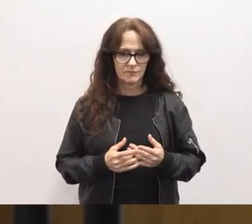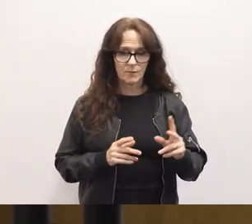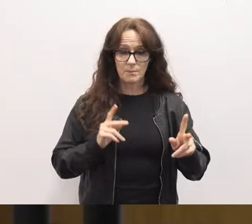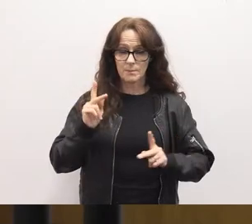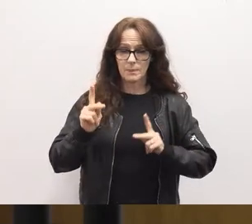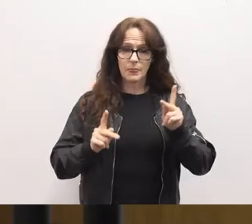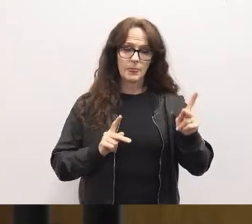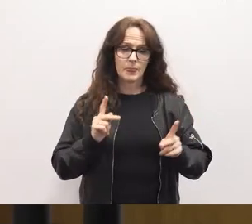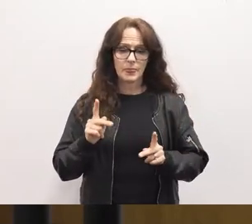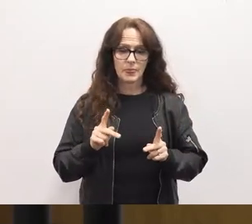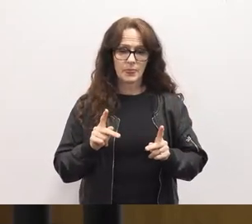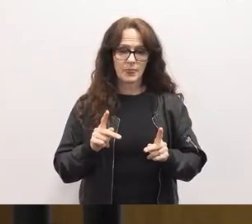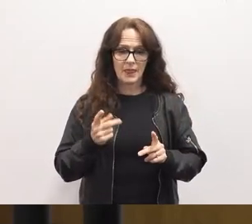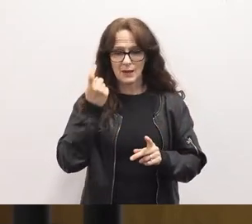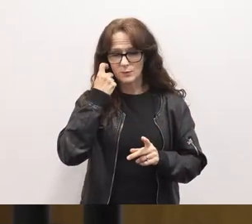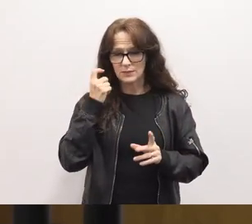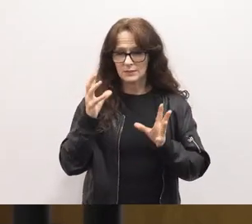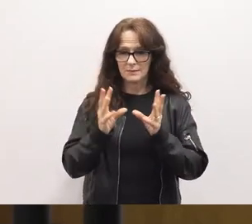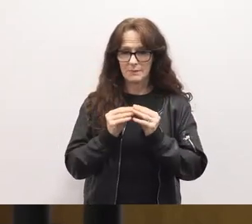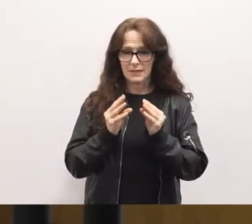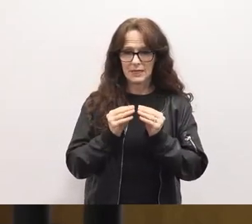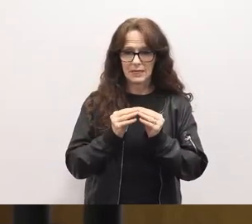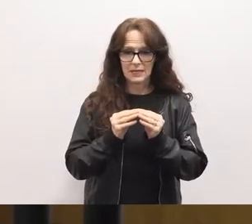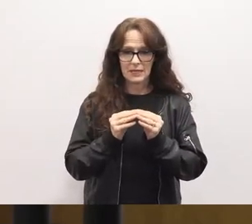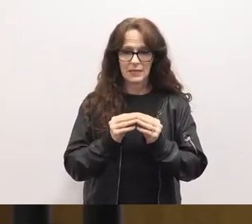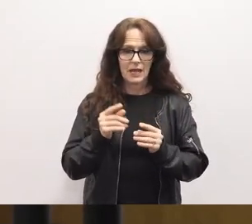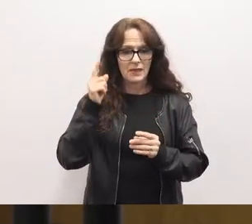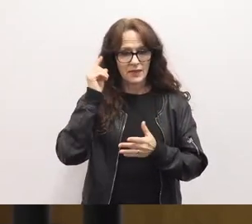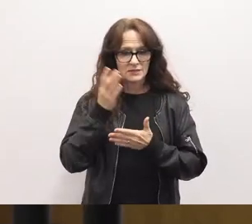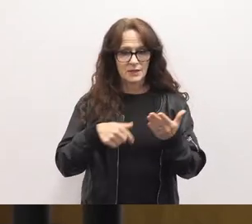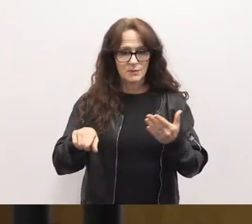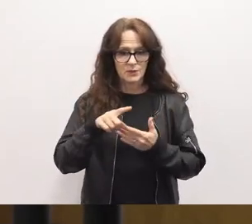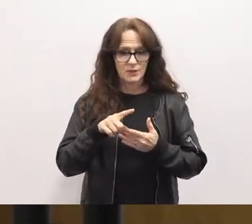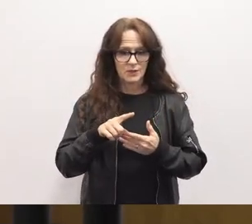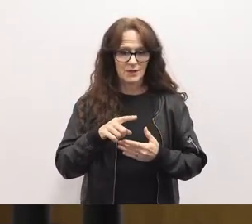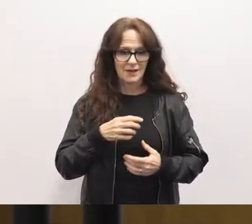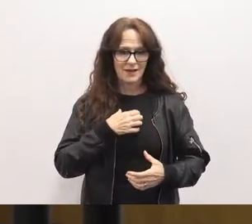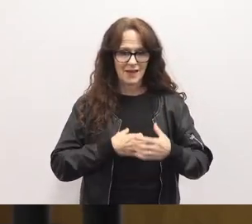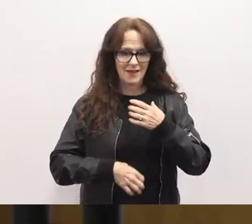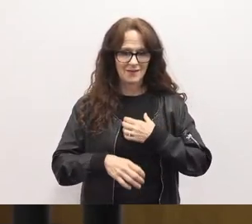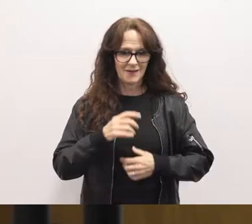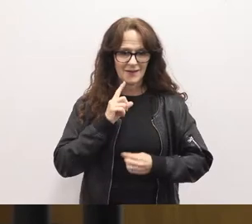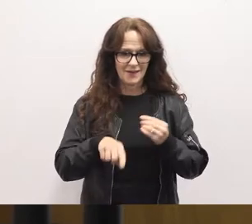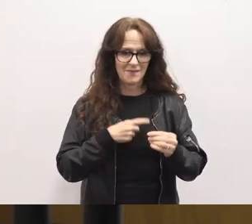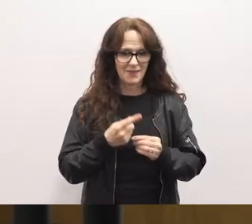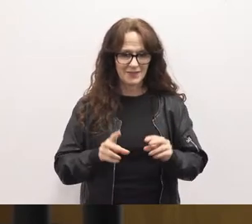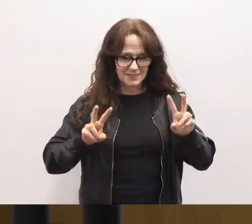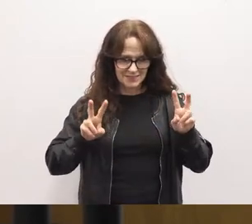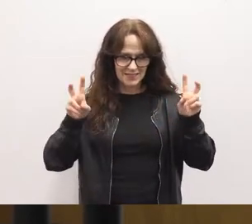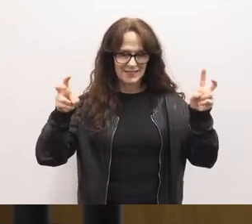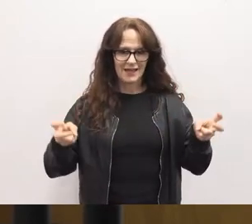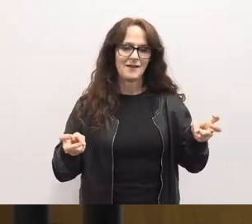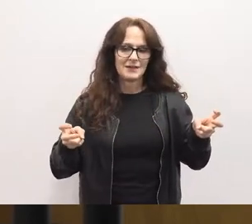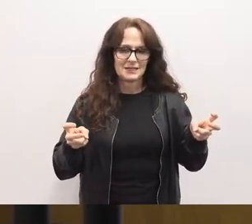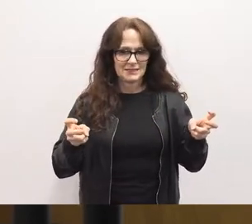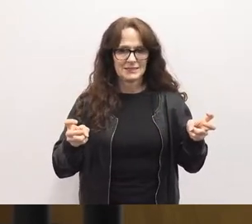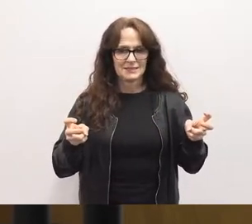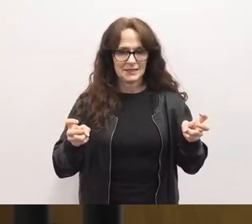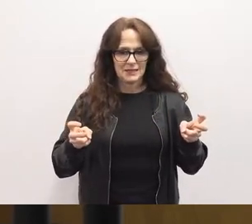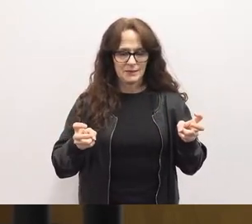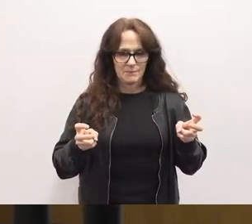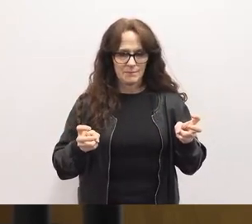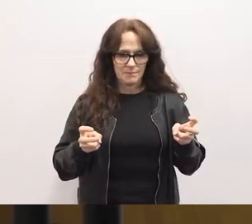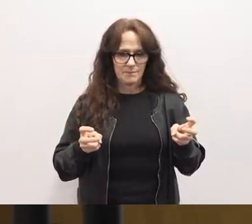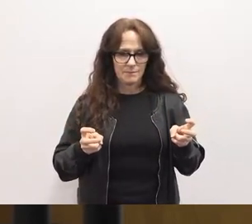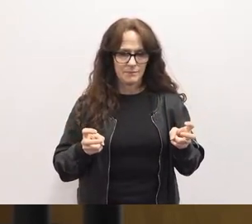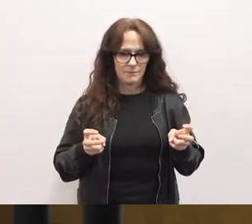who were present at the last CAC meeting, I think some of you guys saw how passionate I am about this topic. All